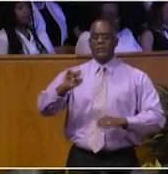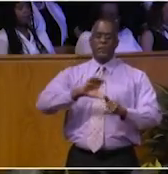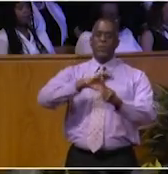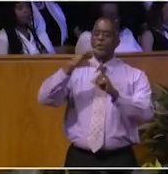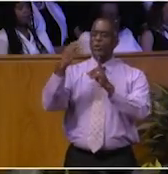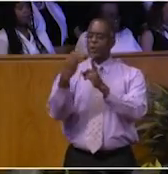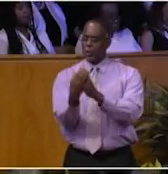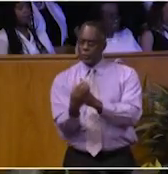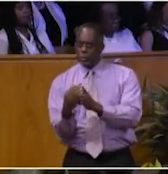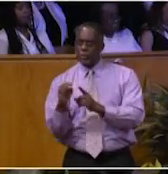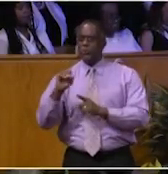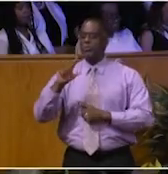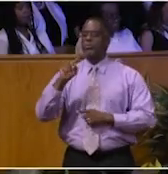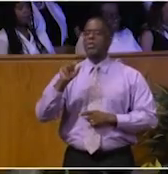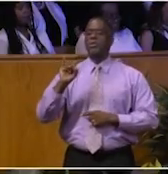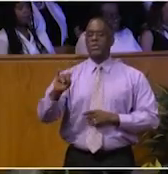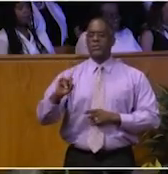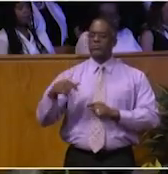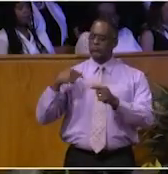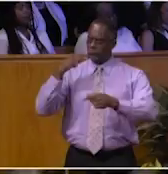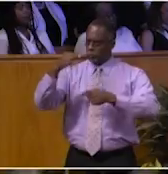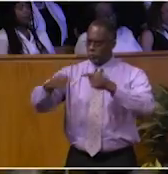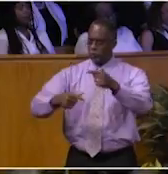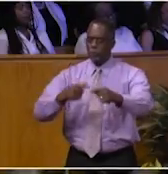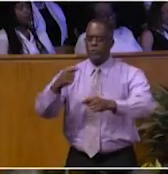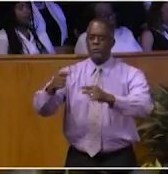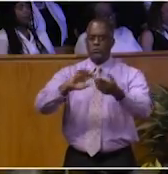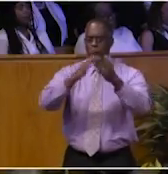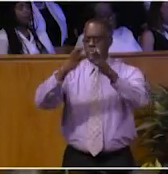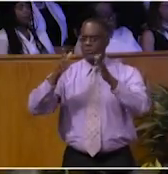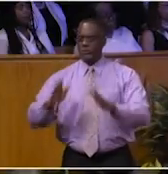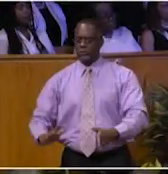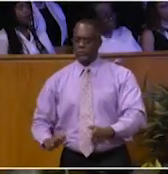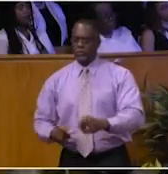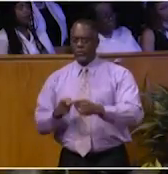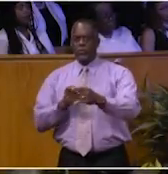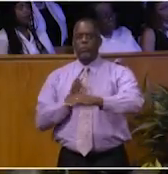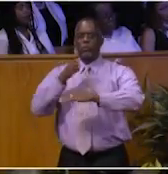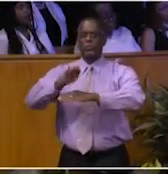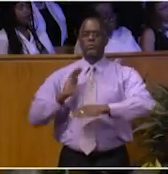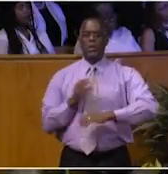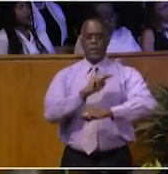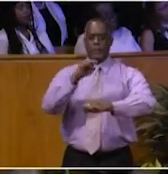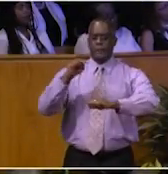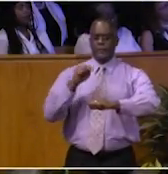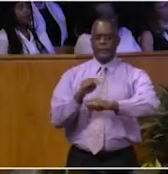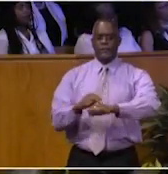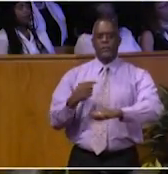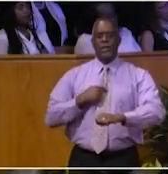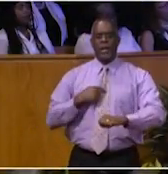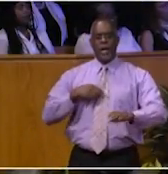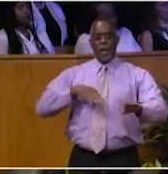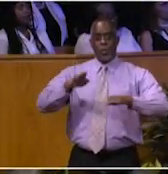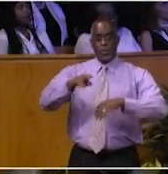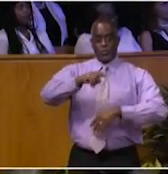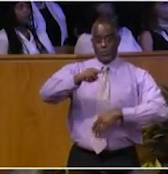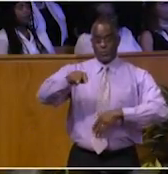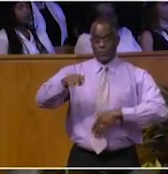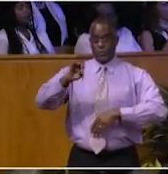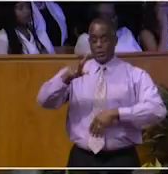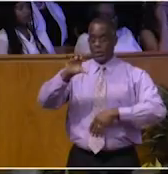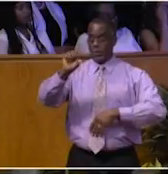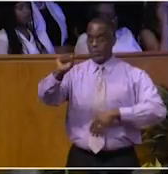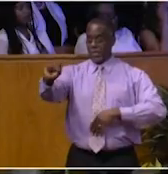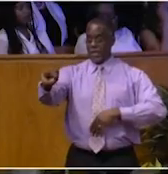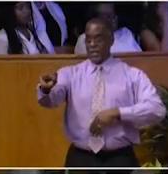multi-intergenerational group of citizens from across this nation, And I walked 22 miles